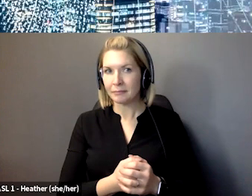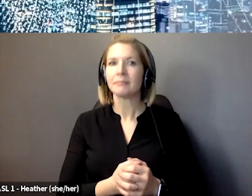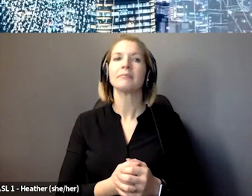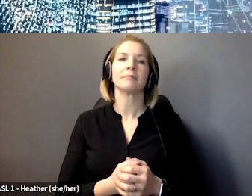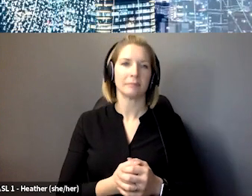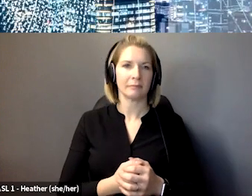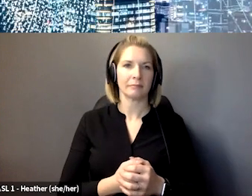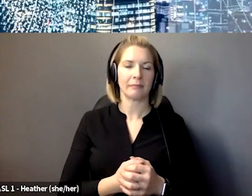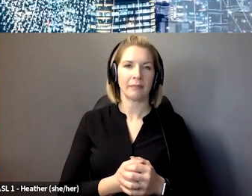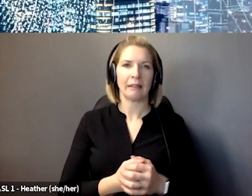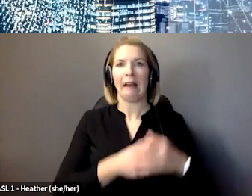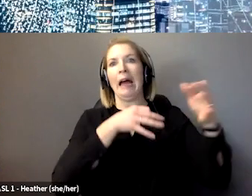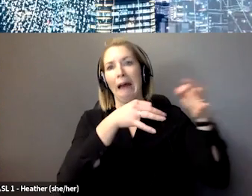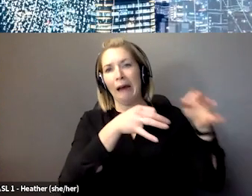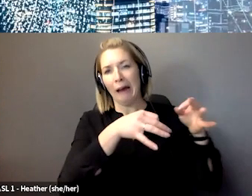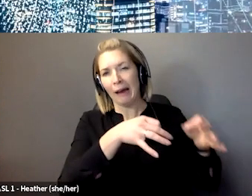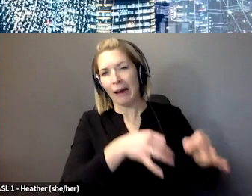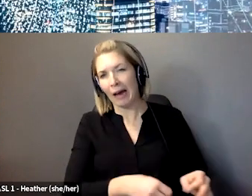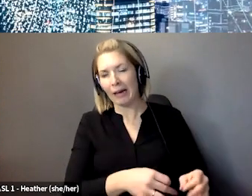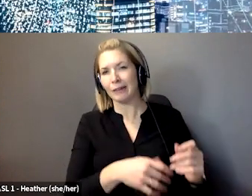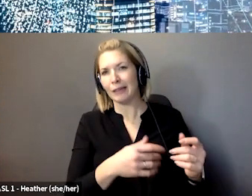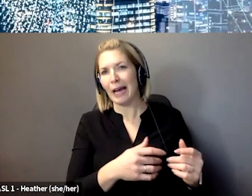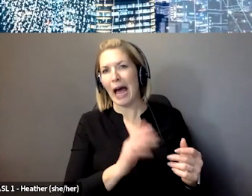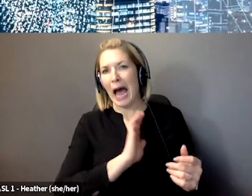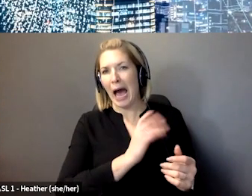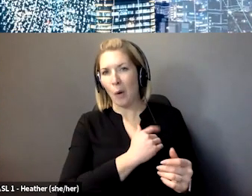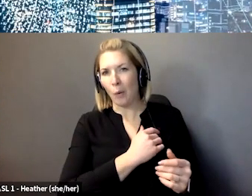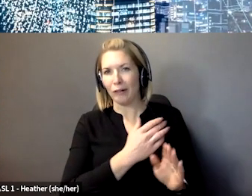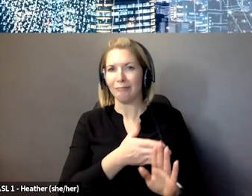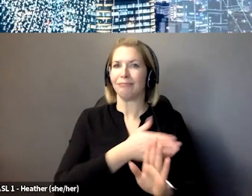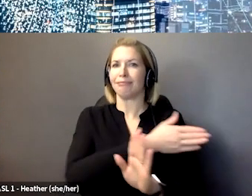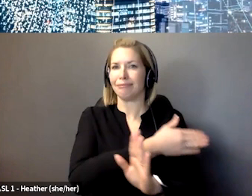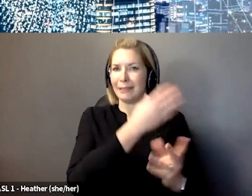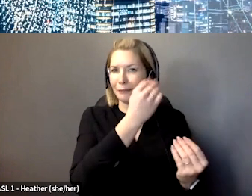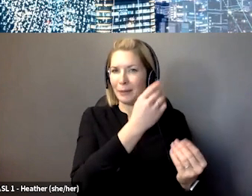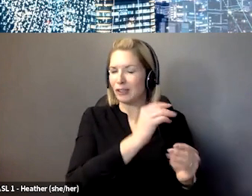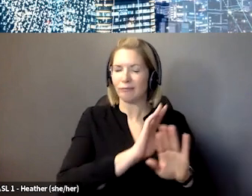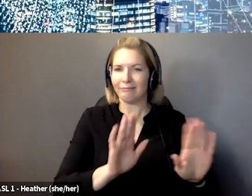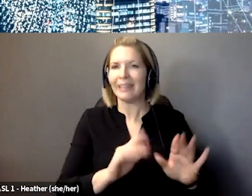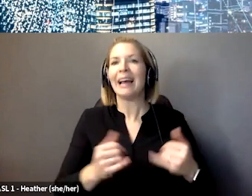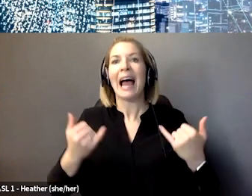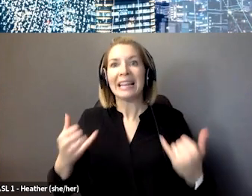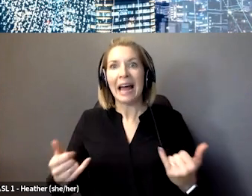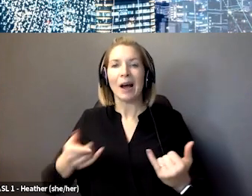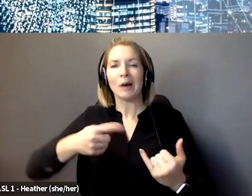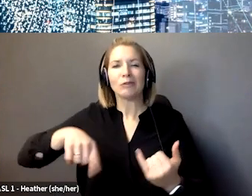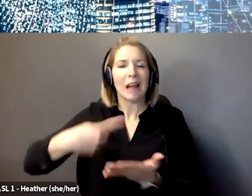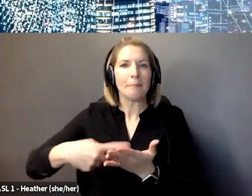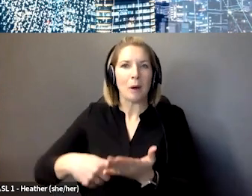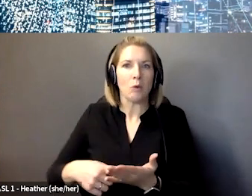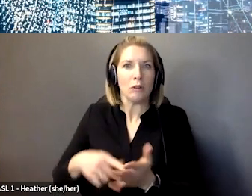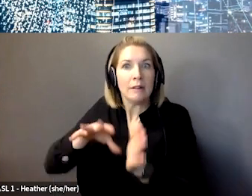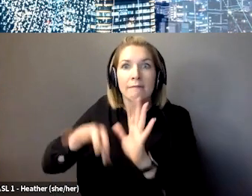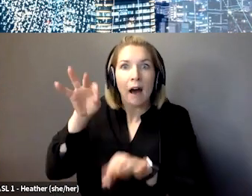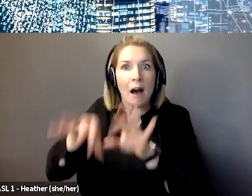Okay, enough about the instructions and the background to our research. Let's get into some of the content that informed what we're doing here today.